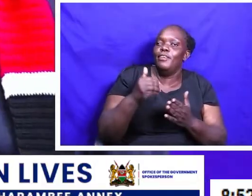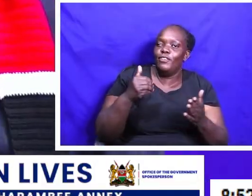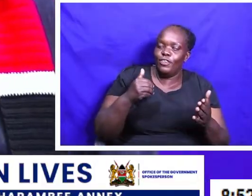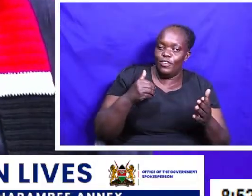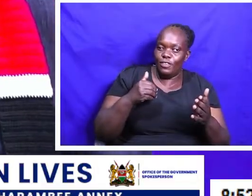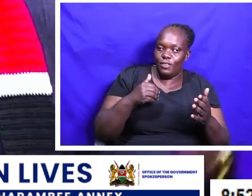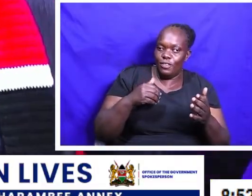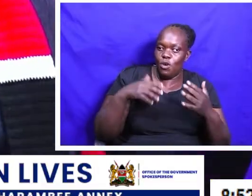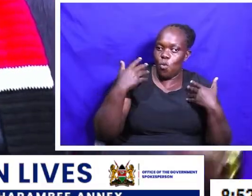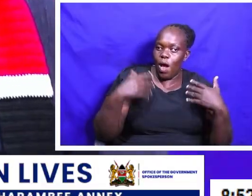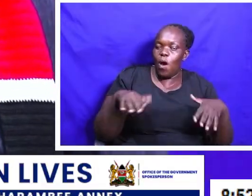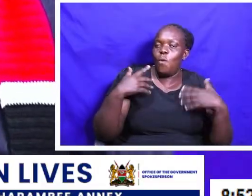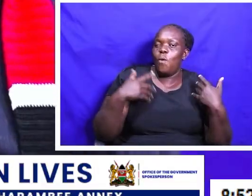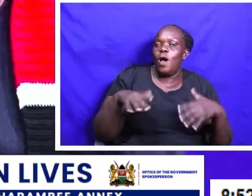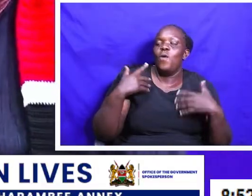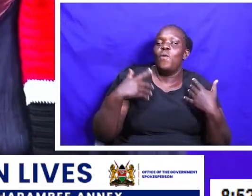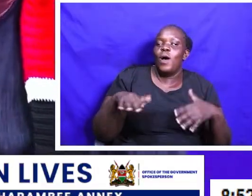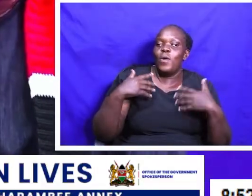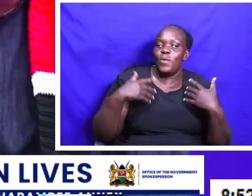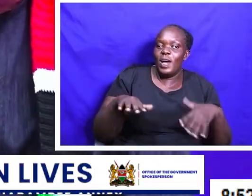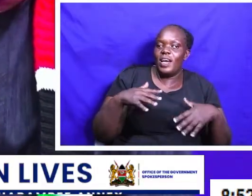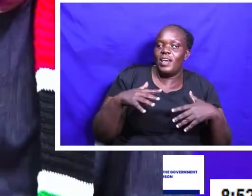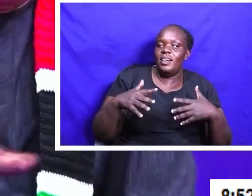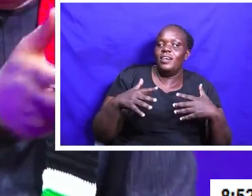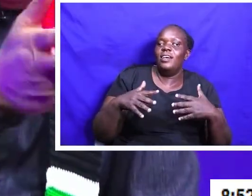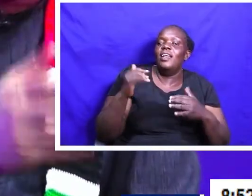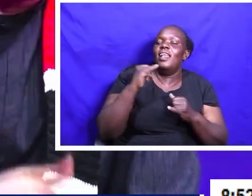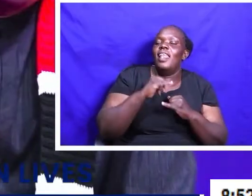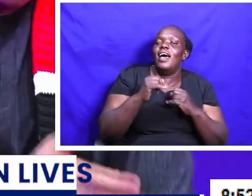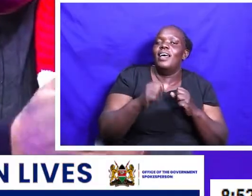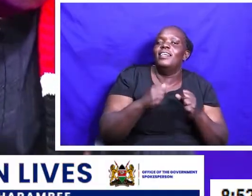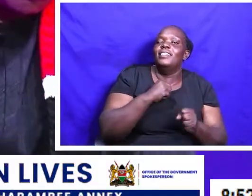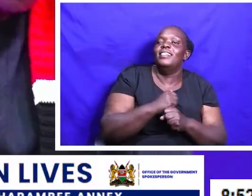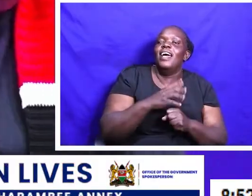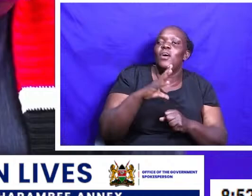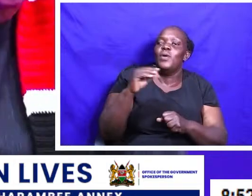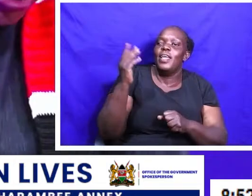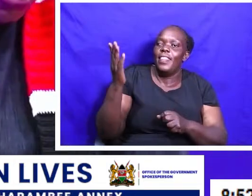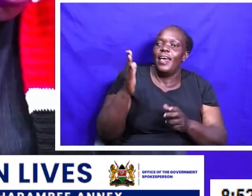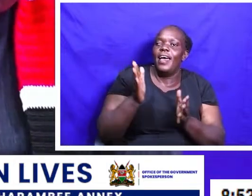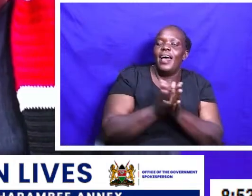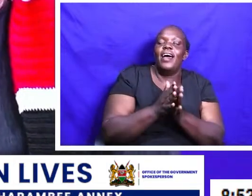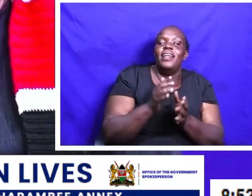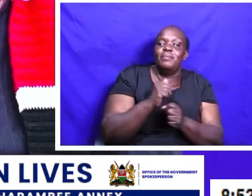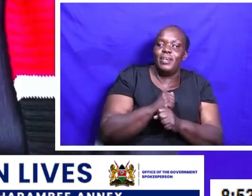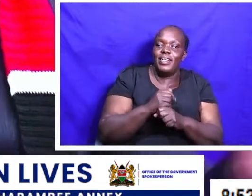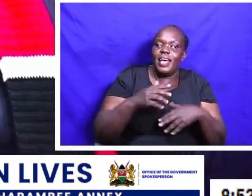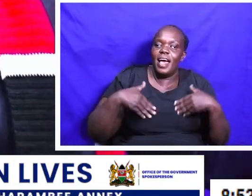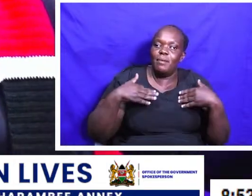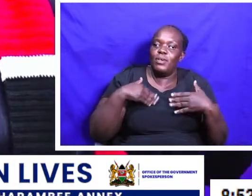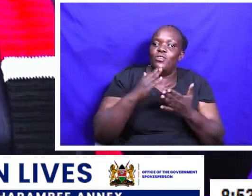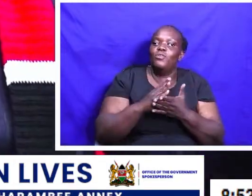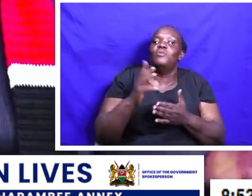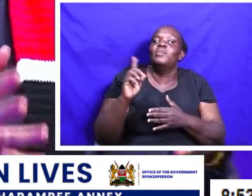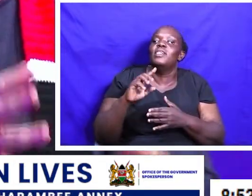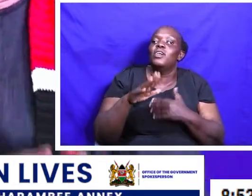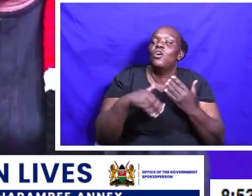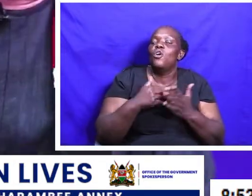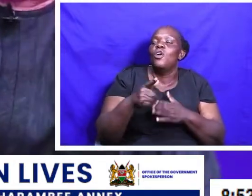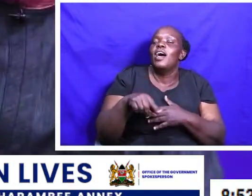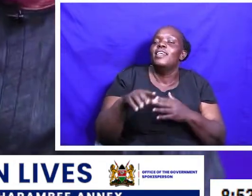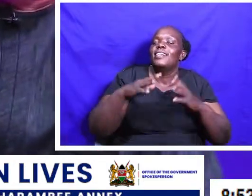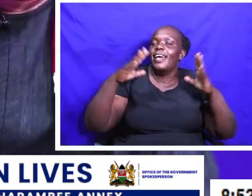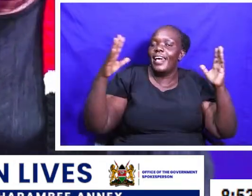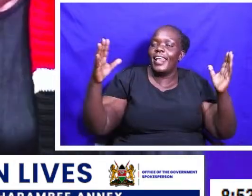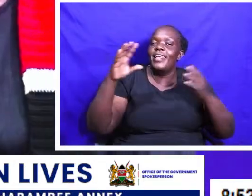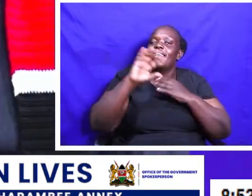17 years ago as an advisor to the Dutch government and even last year I went there and I met their Prime Minister James Marape and several ministers and all of that. It's